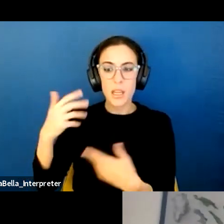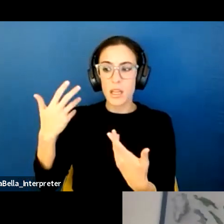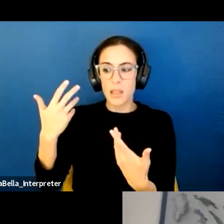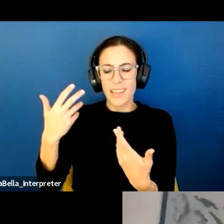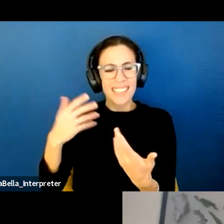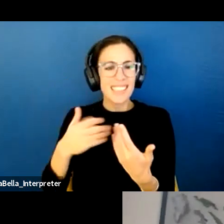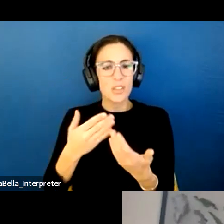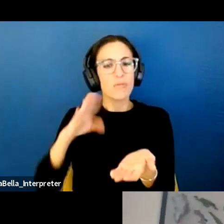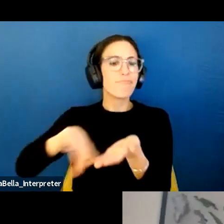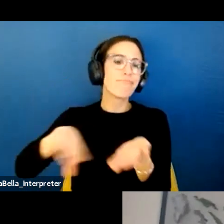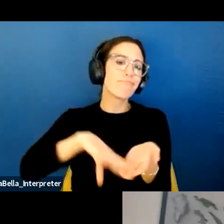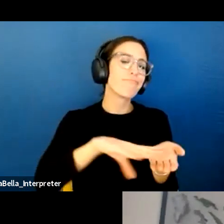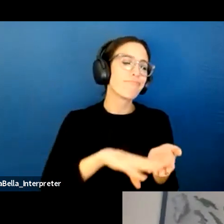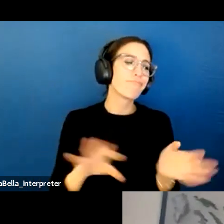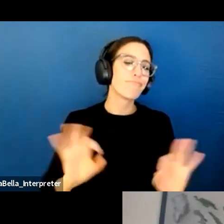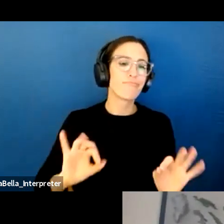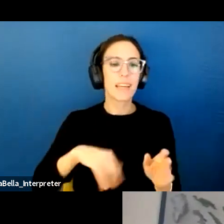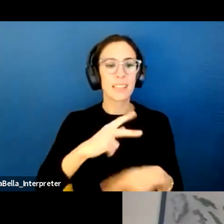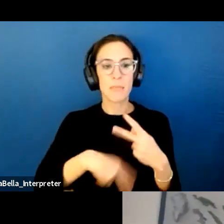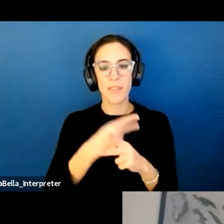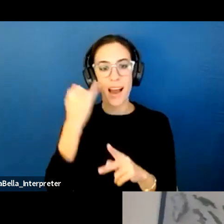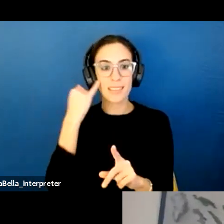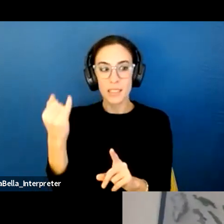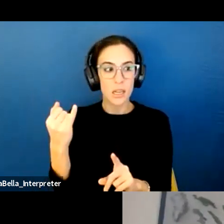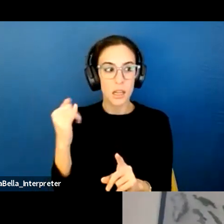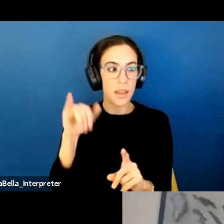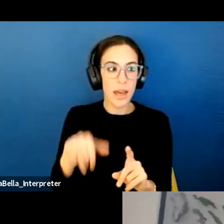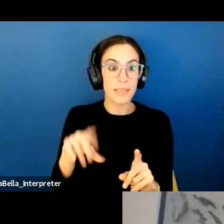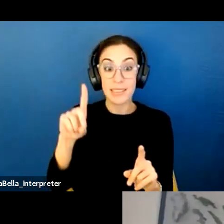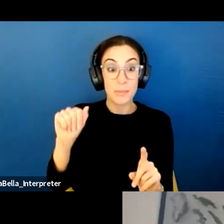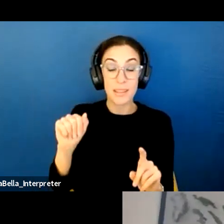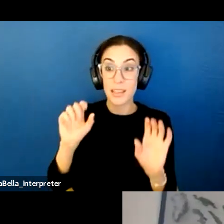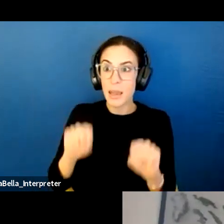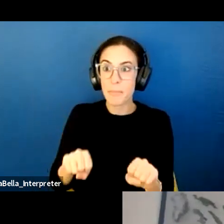about disability being compatible with or even